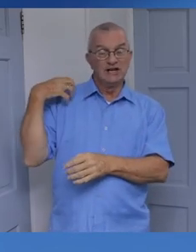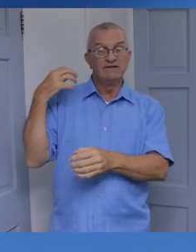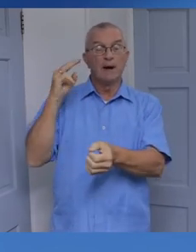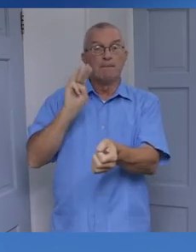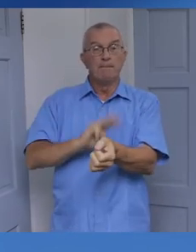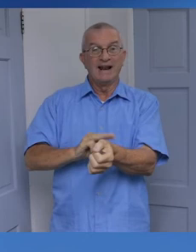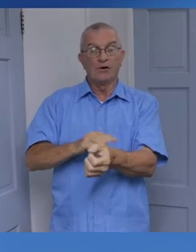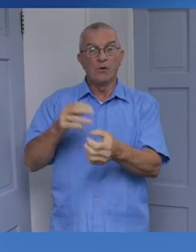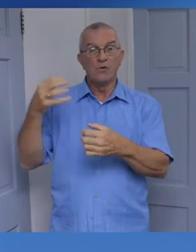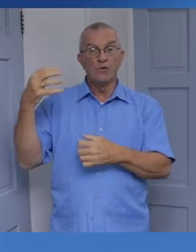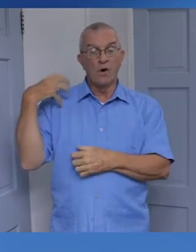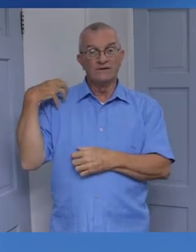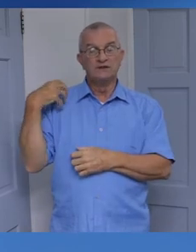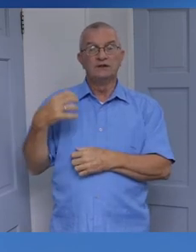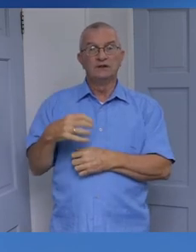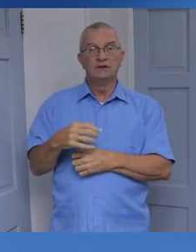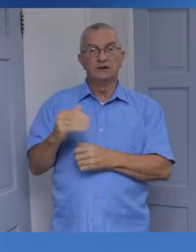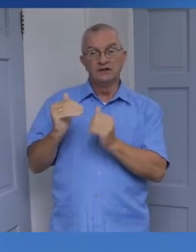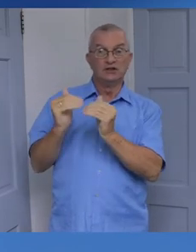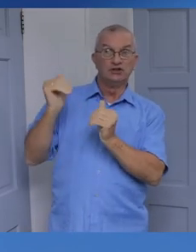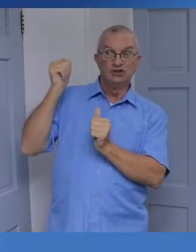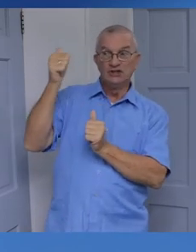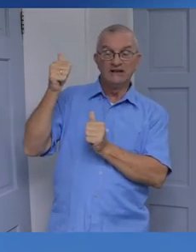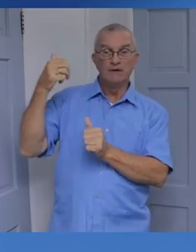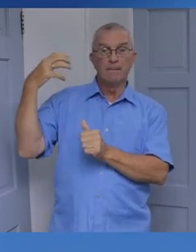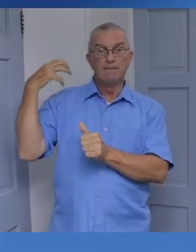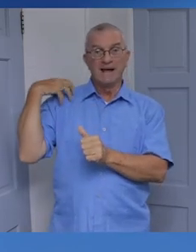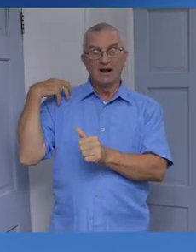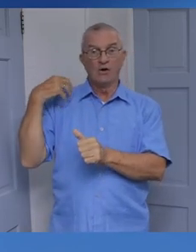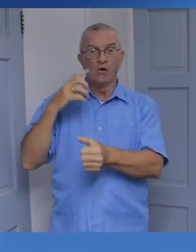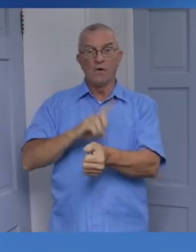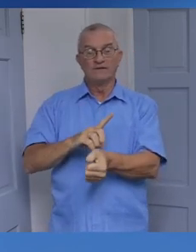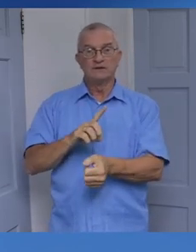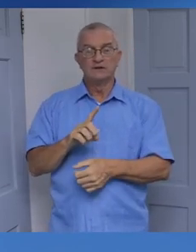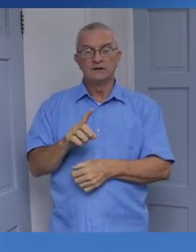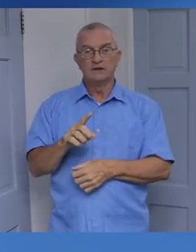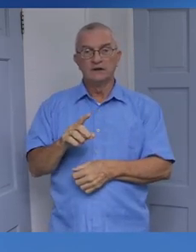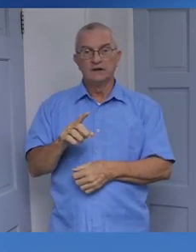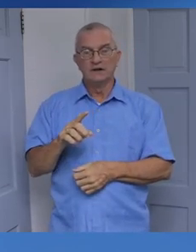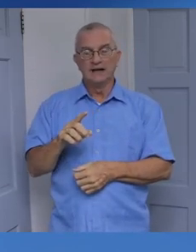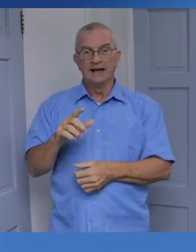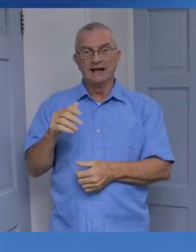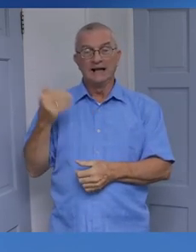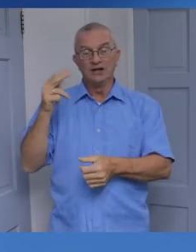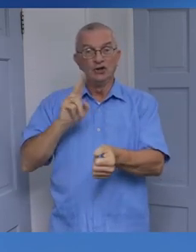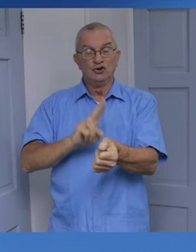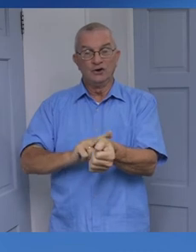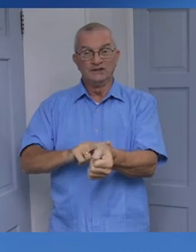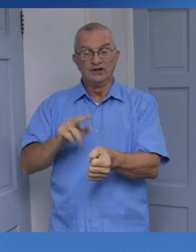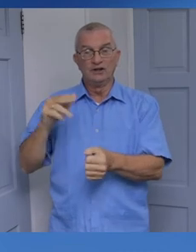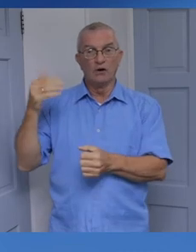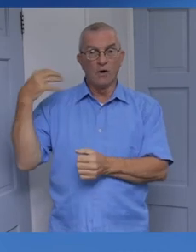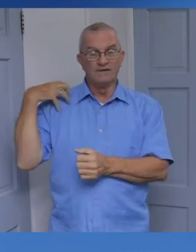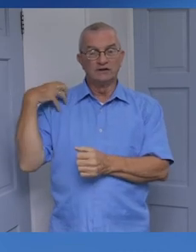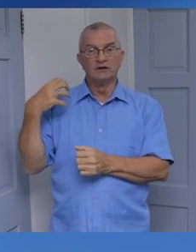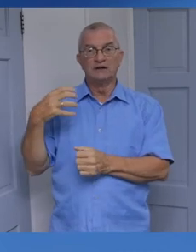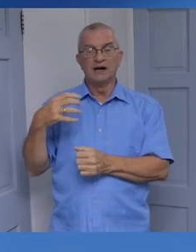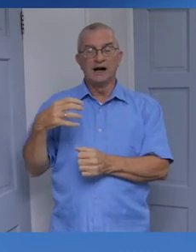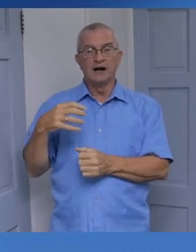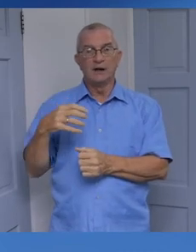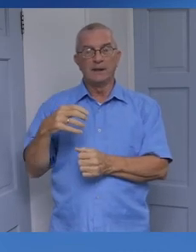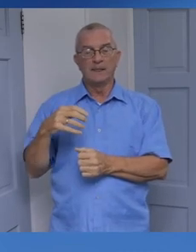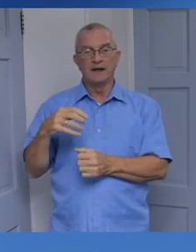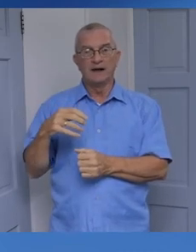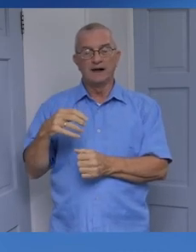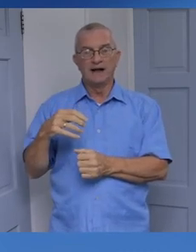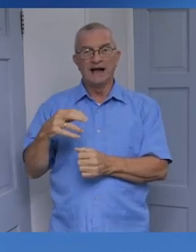Medical Officer, the Chief Nursing Officer, and the Permanent Secretary, and the regional health